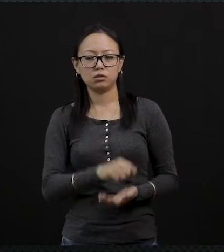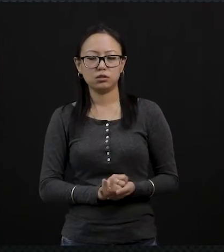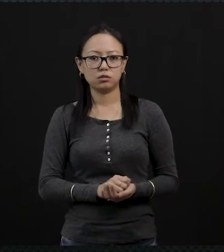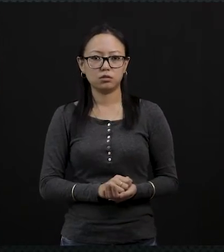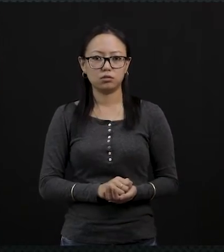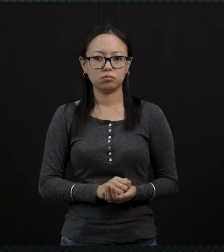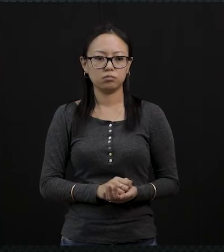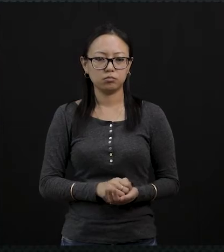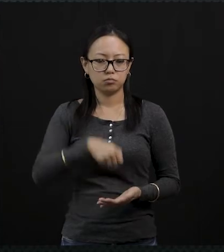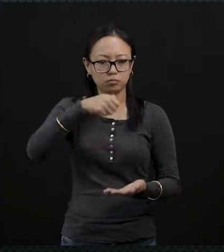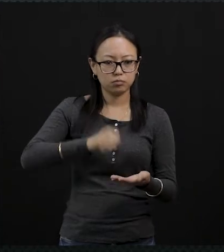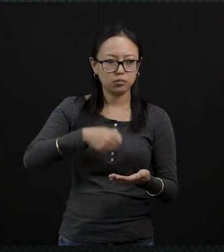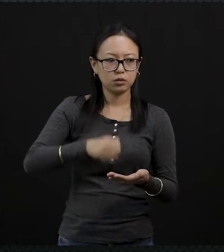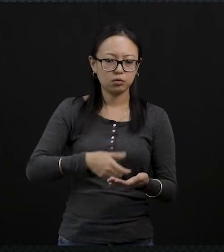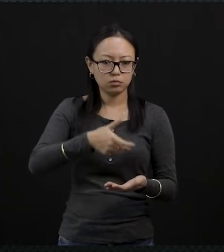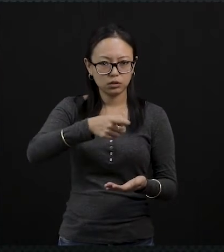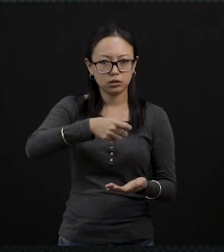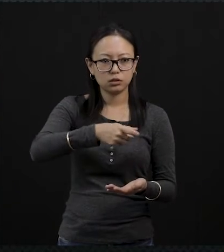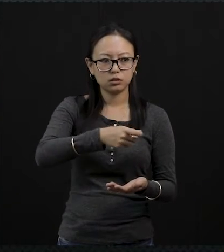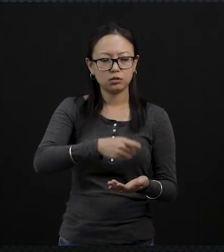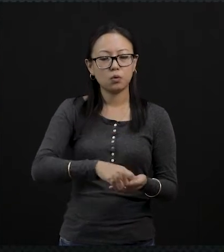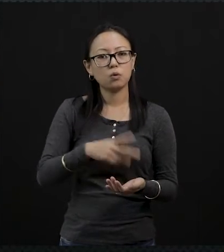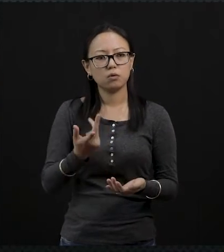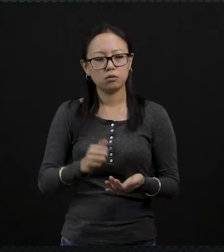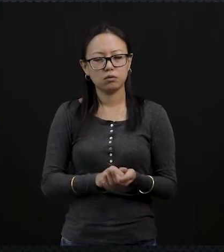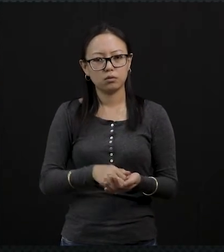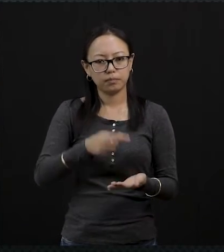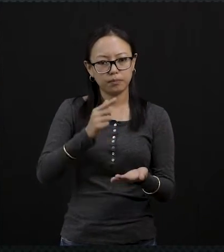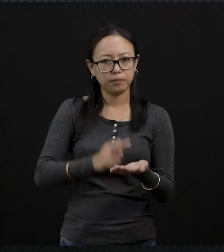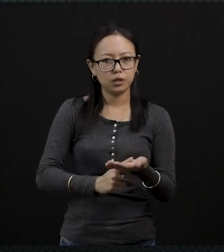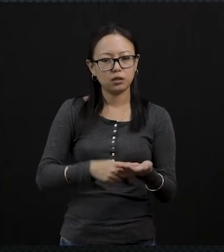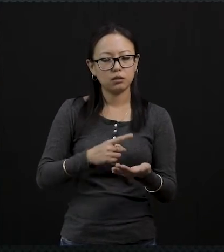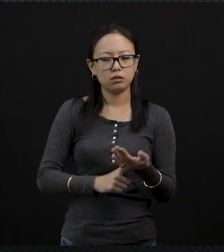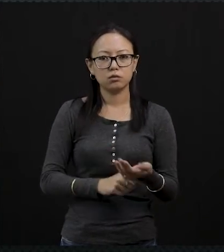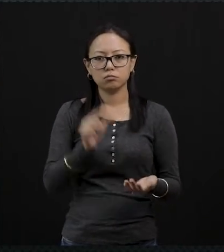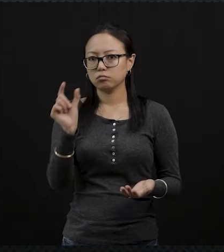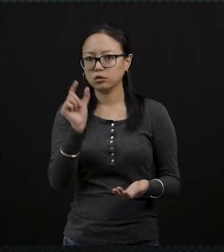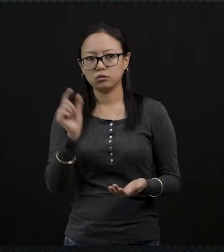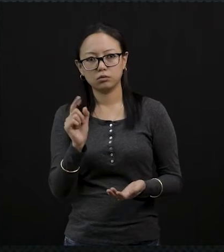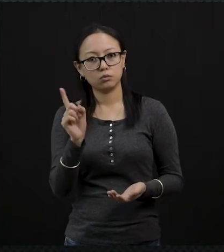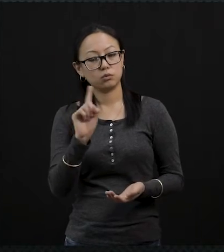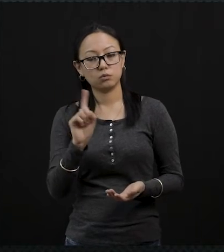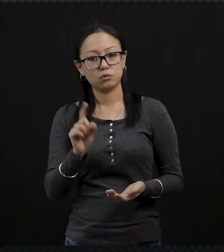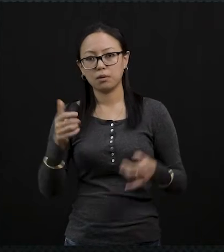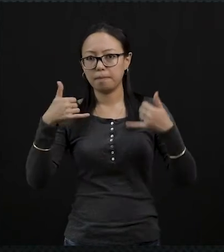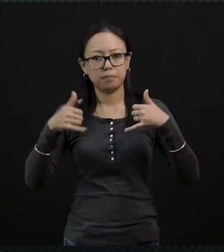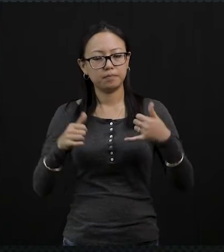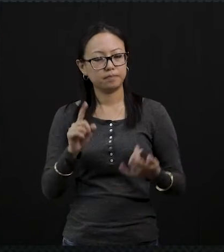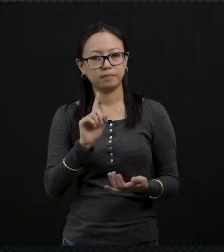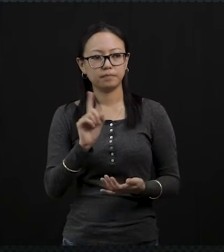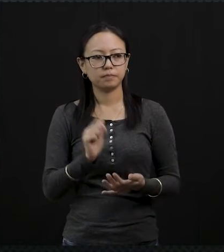knife, blade, or scissors. Now this one,